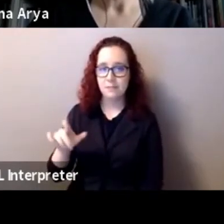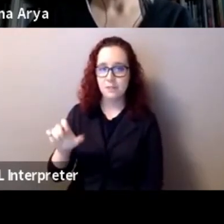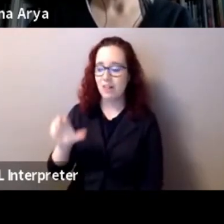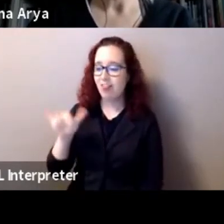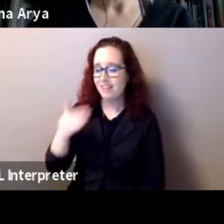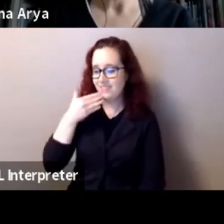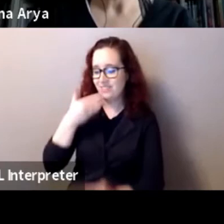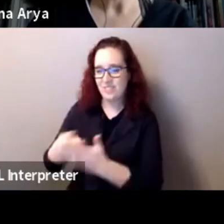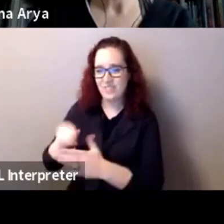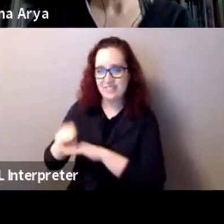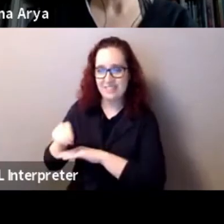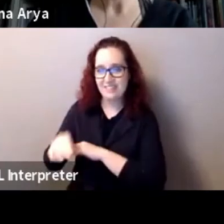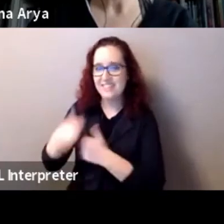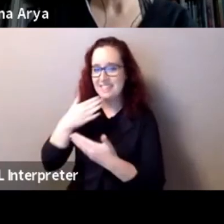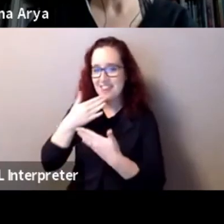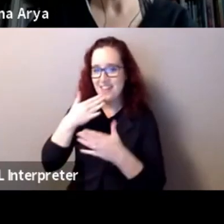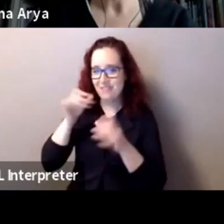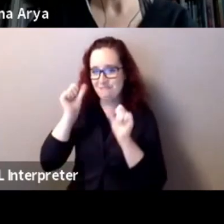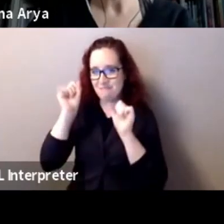much, Jane. That's really great.